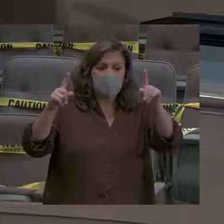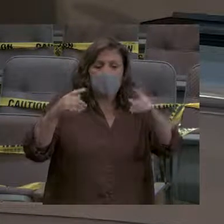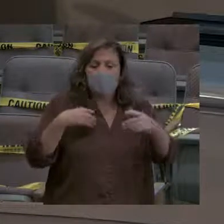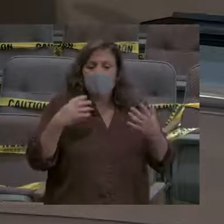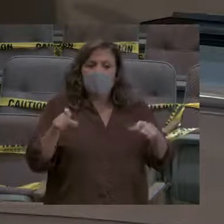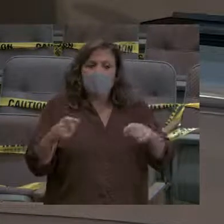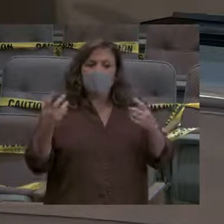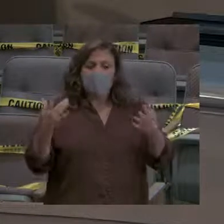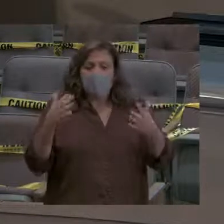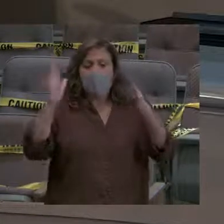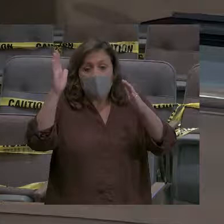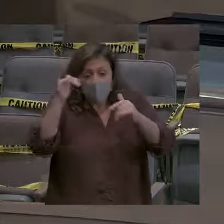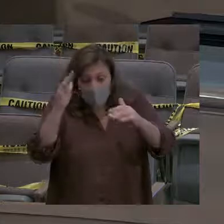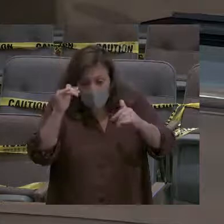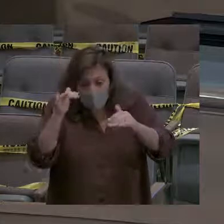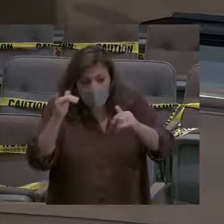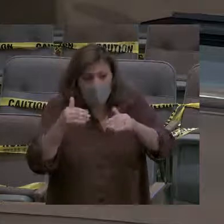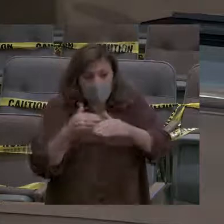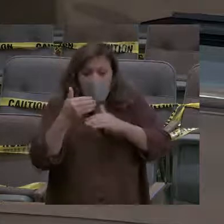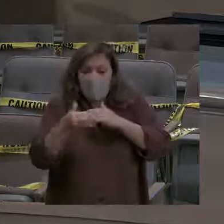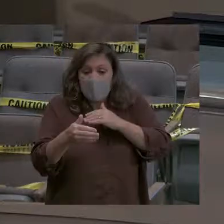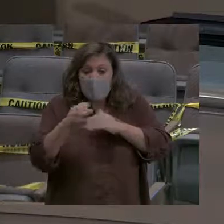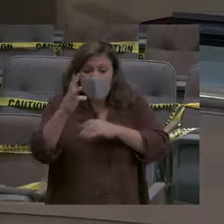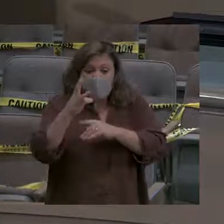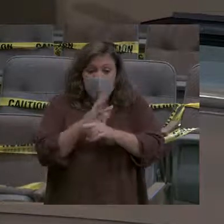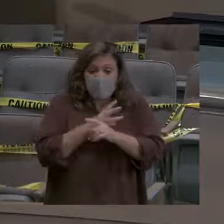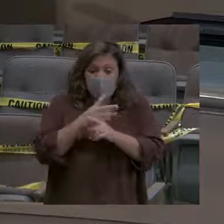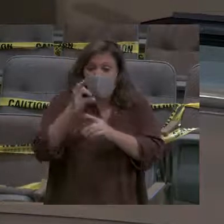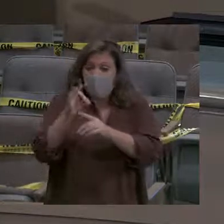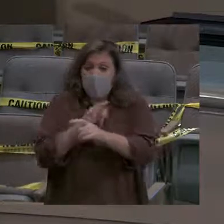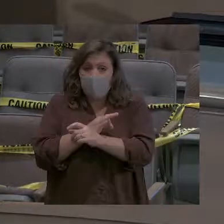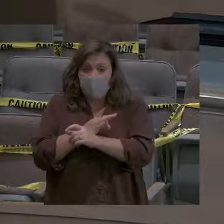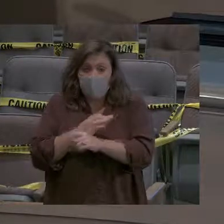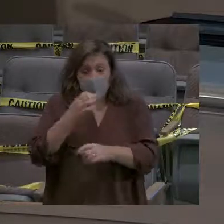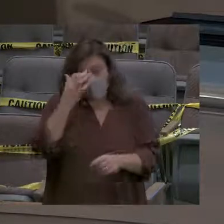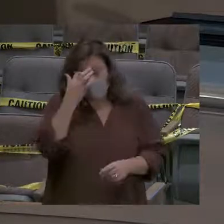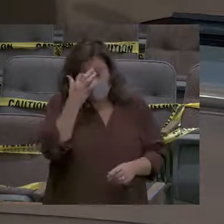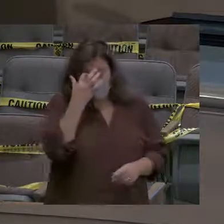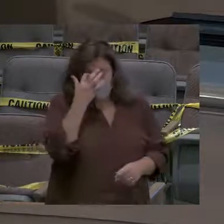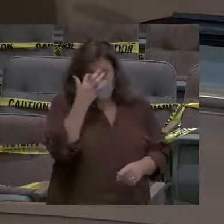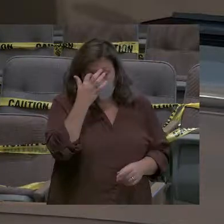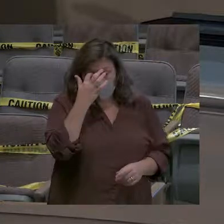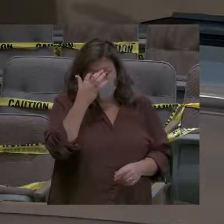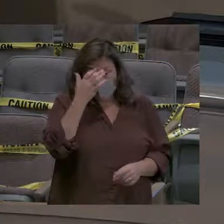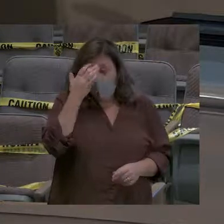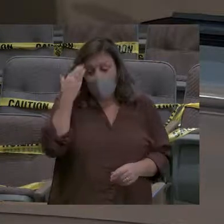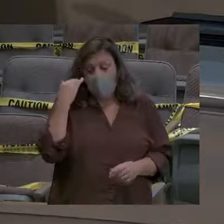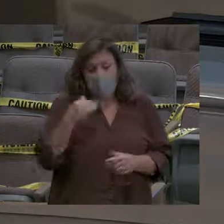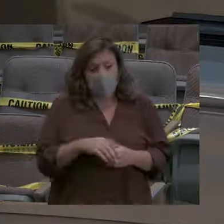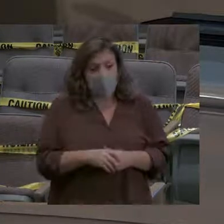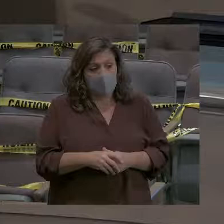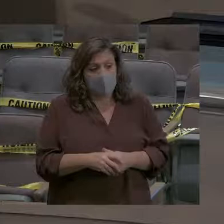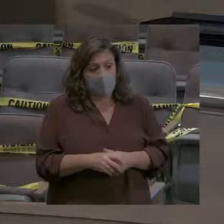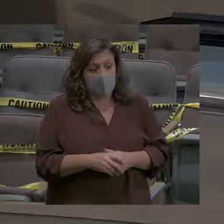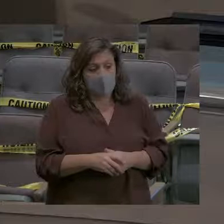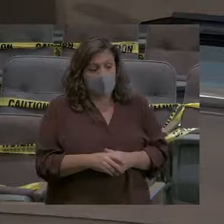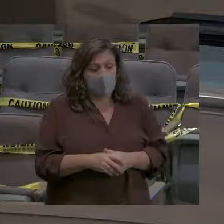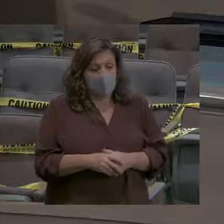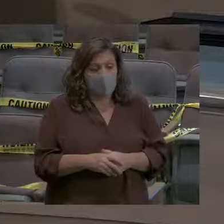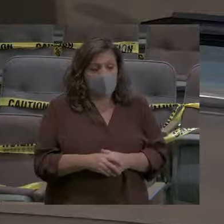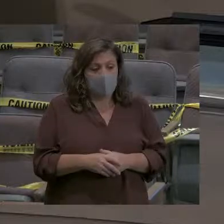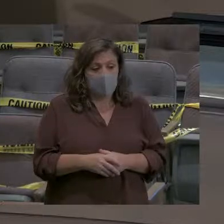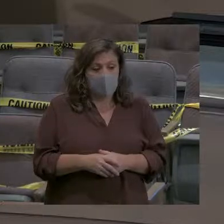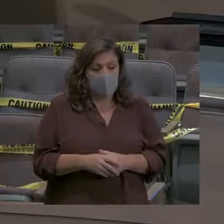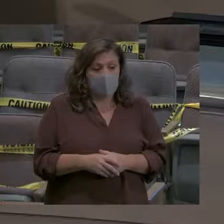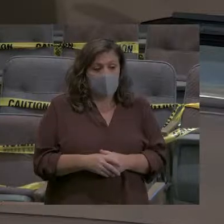availability of a vaccine in the next 6 to 9 months. But there's 2 things that are absolutely mandatory. You have to make sure that